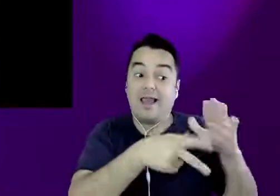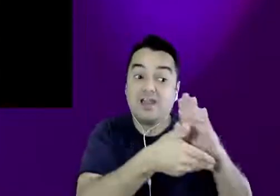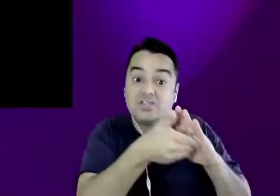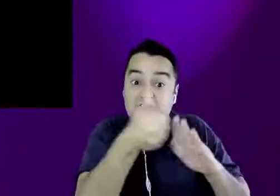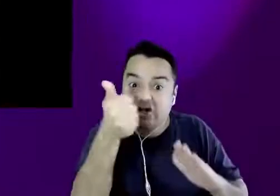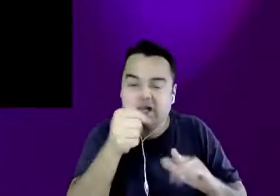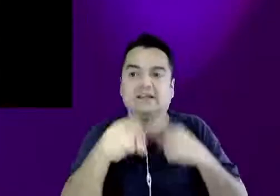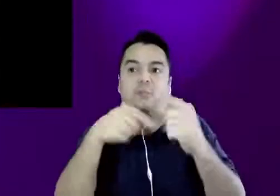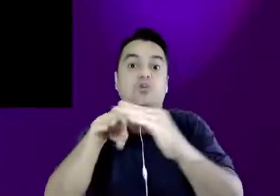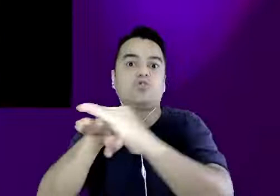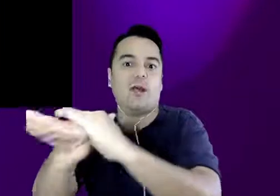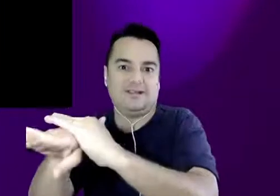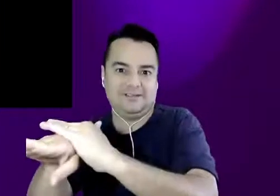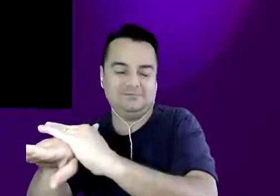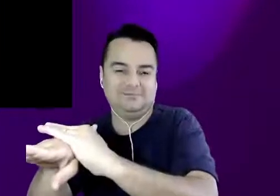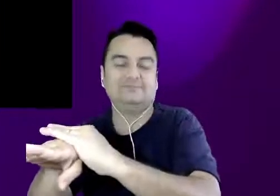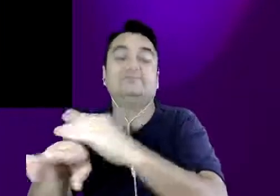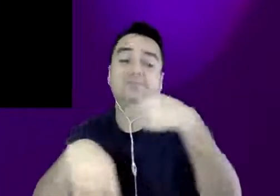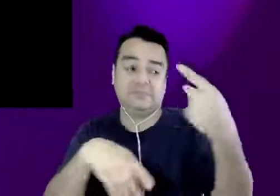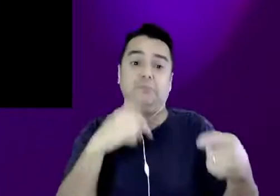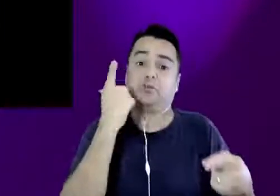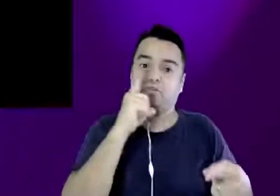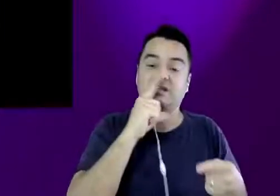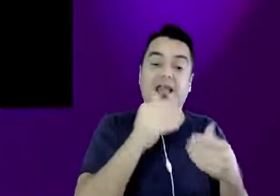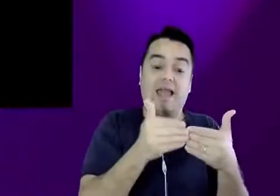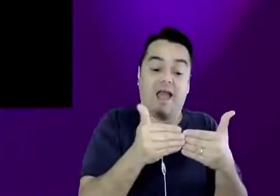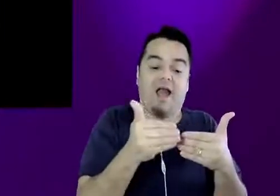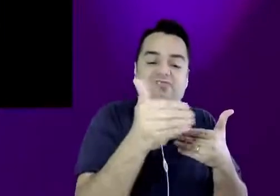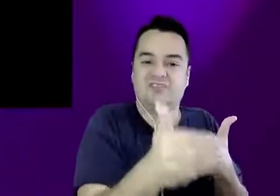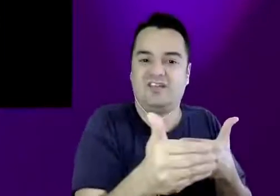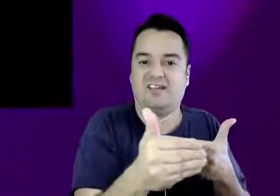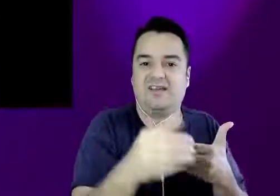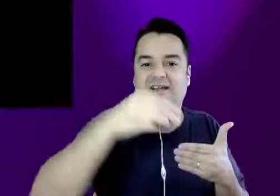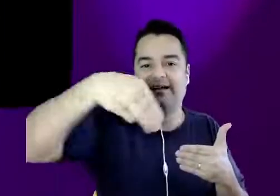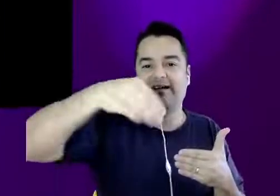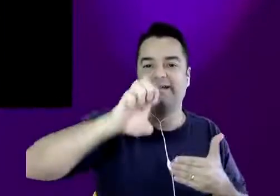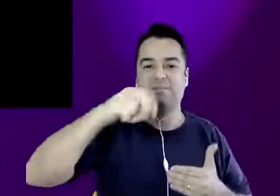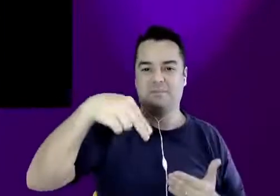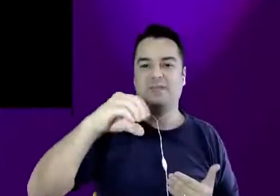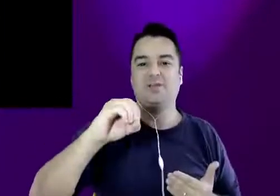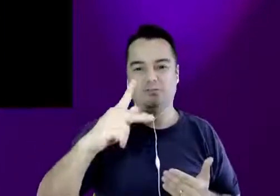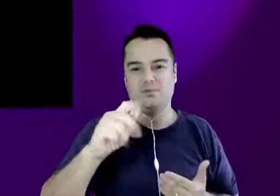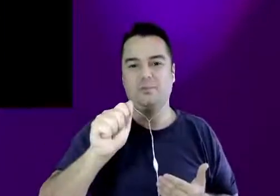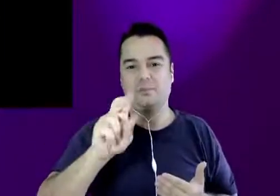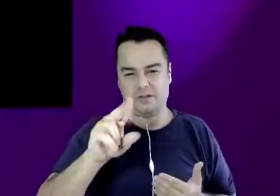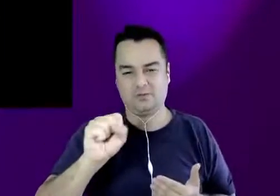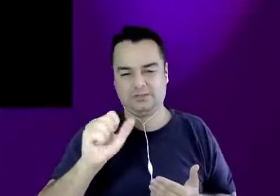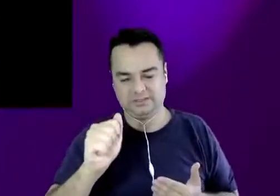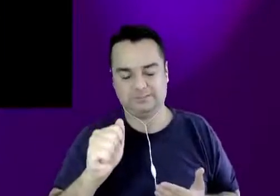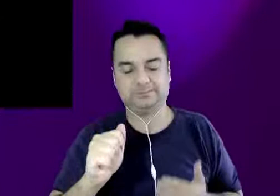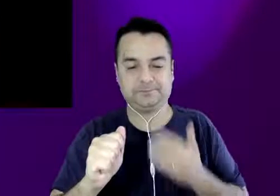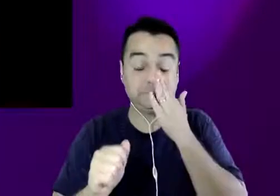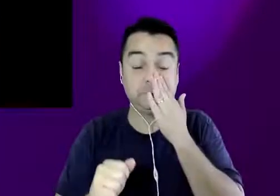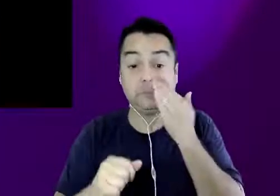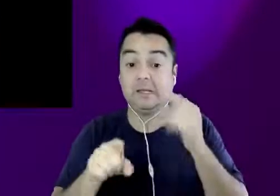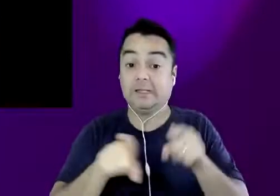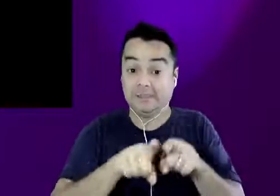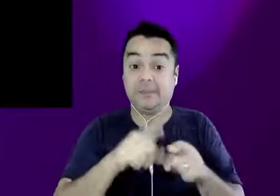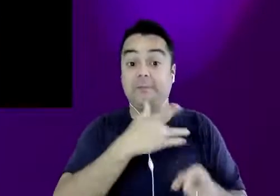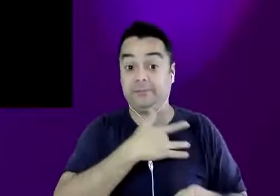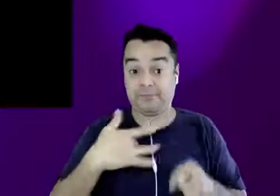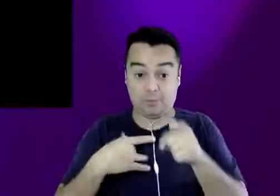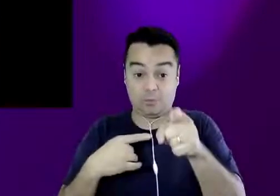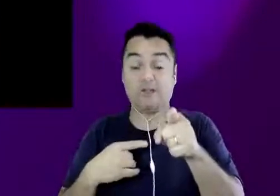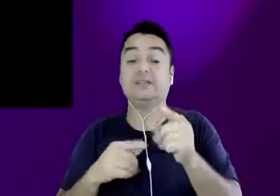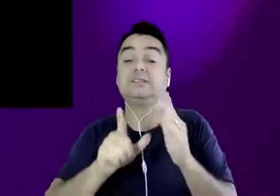of women's health, and that's the future of slow and healthy aging. So slow and